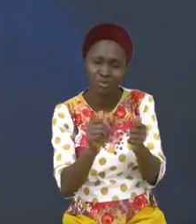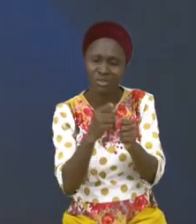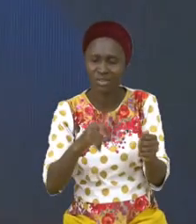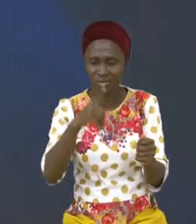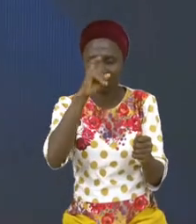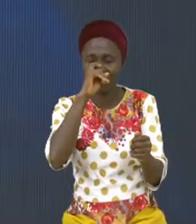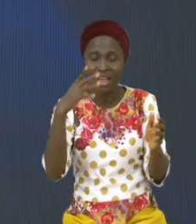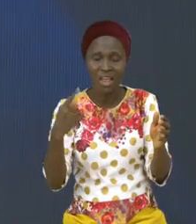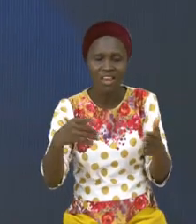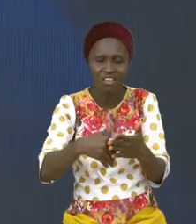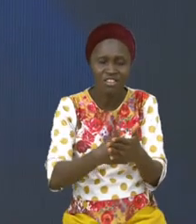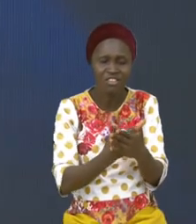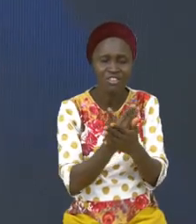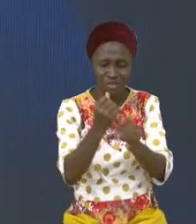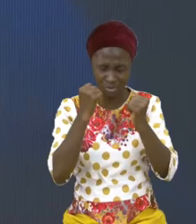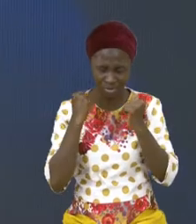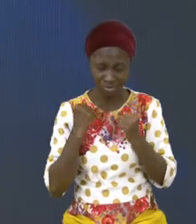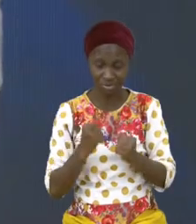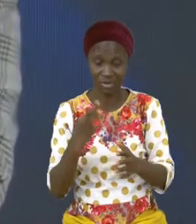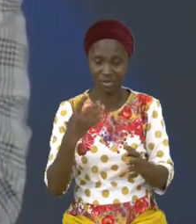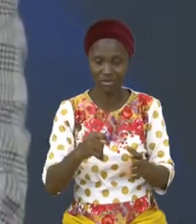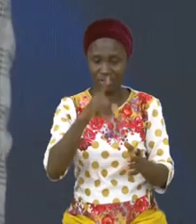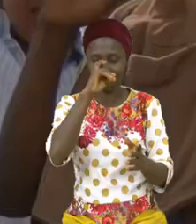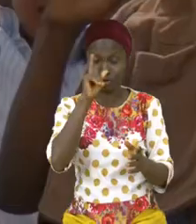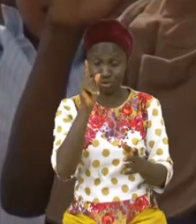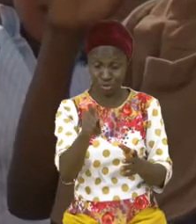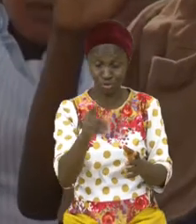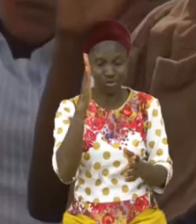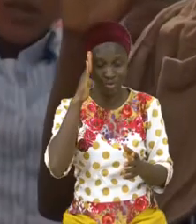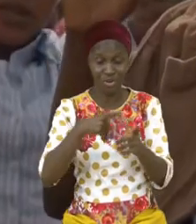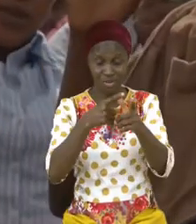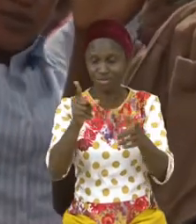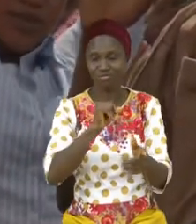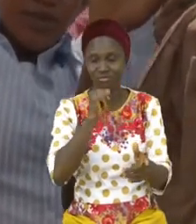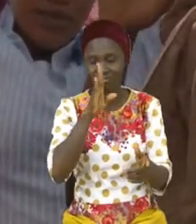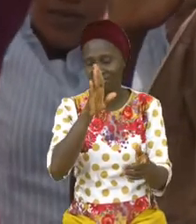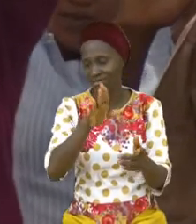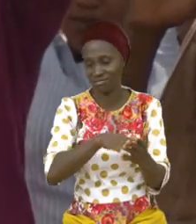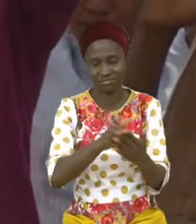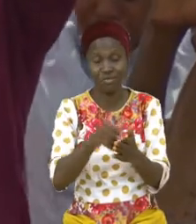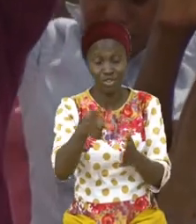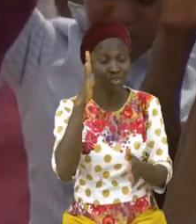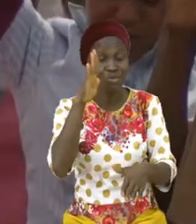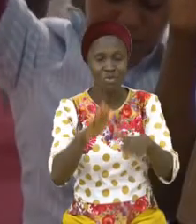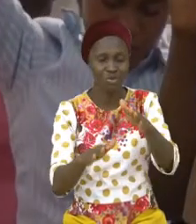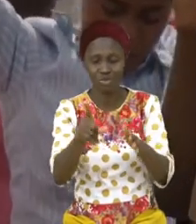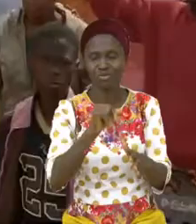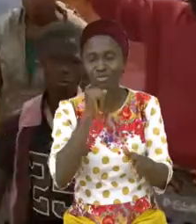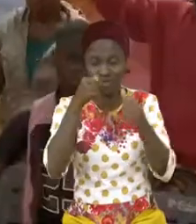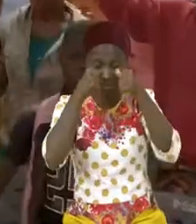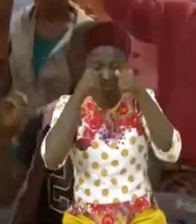ego you are on you will not be weary you will walk you will not